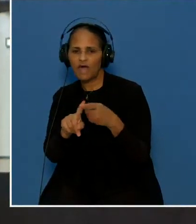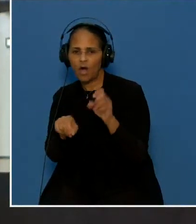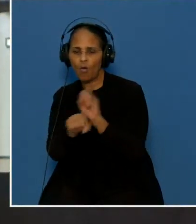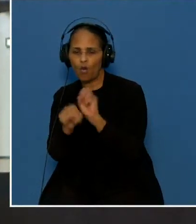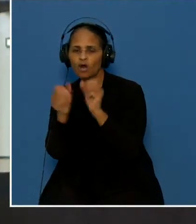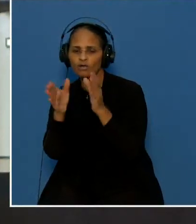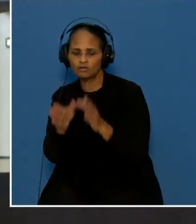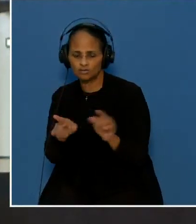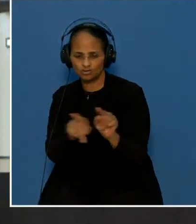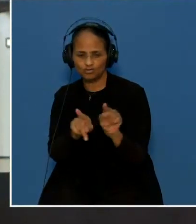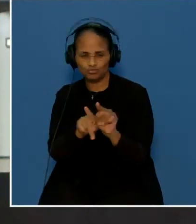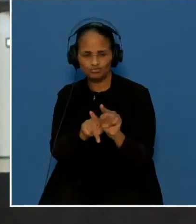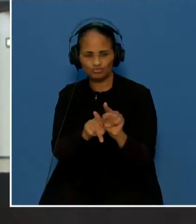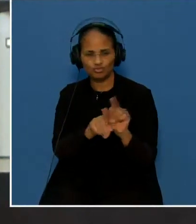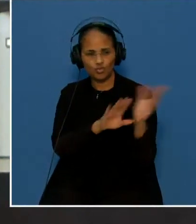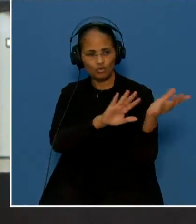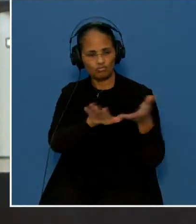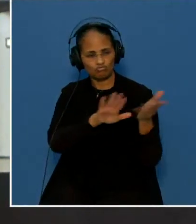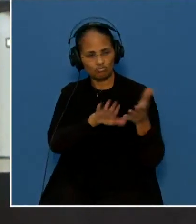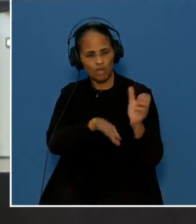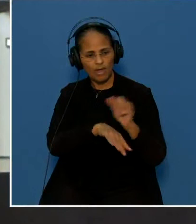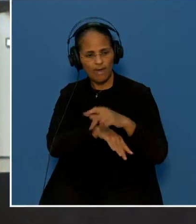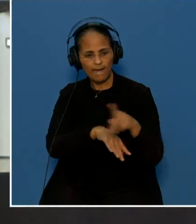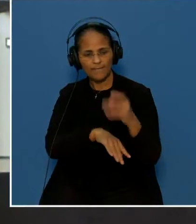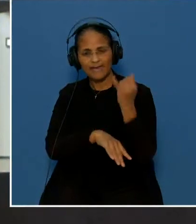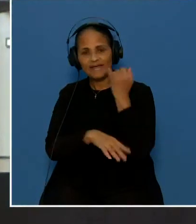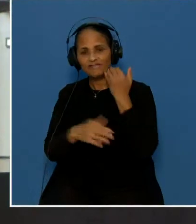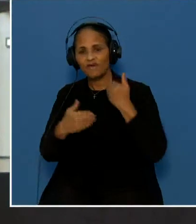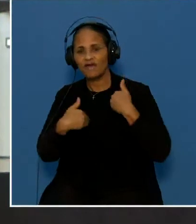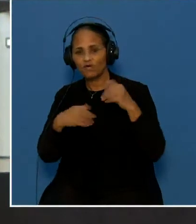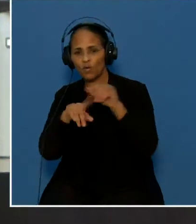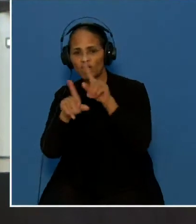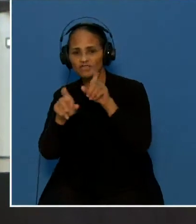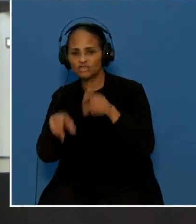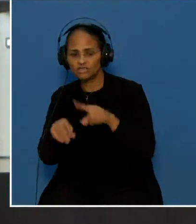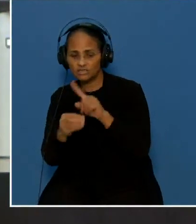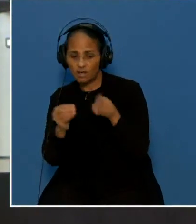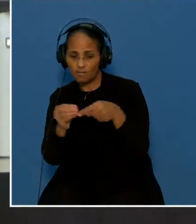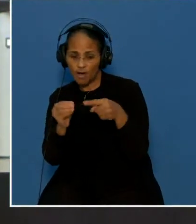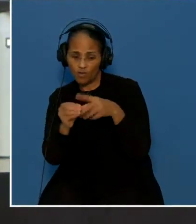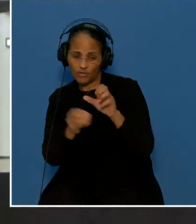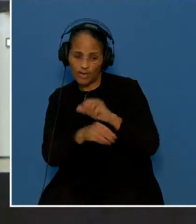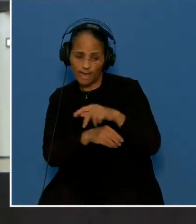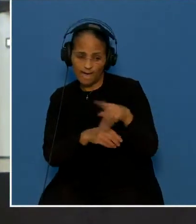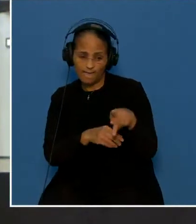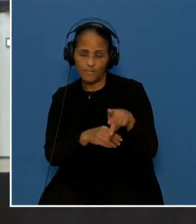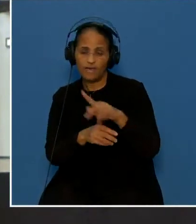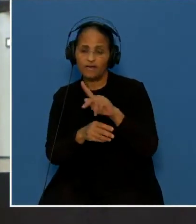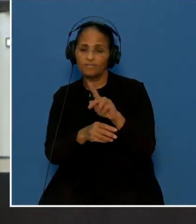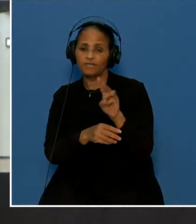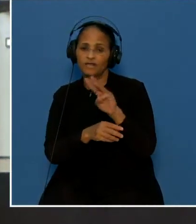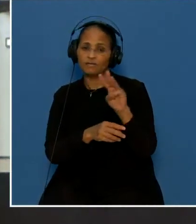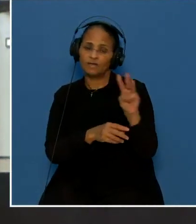too. If you have any questions about the WeHealth Bermuda app, visit